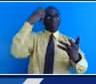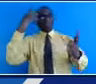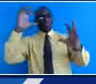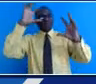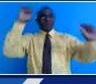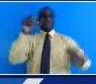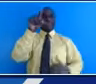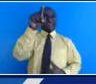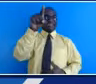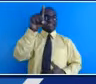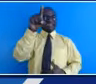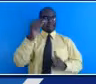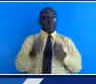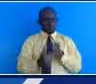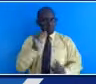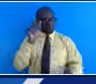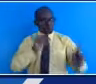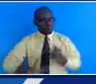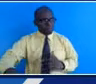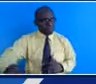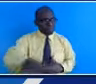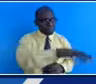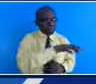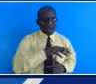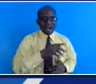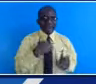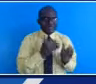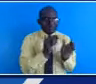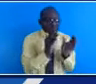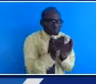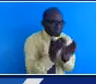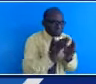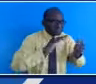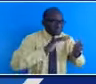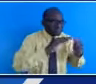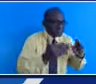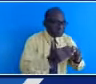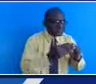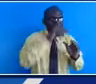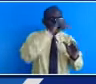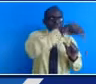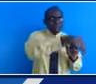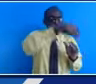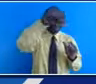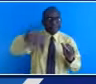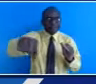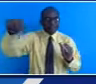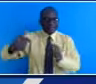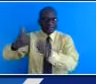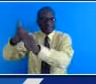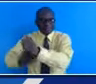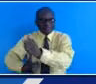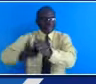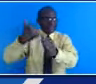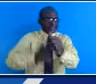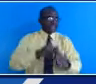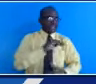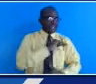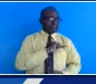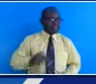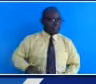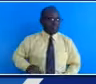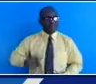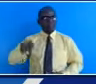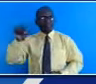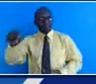live in here in the suburbs. But it's important to understand that the decisions made at village hall and town hall and city hall affect your everyday life.